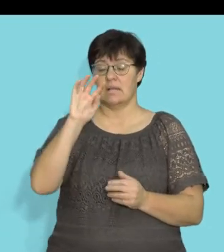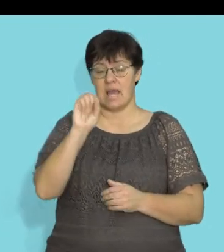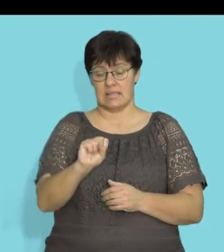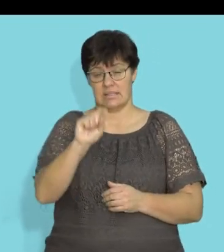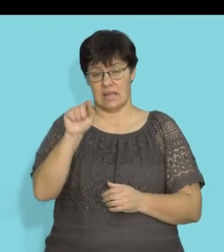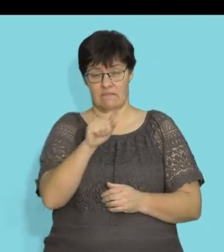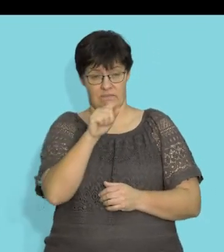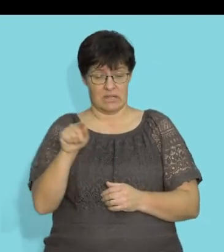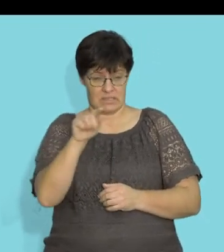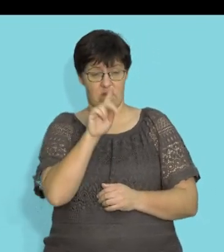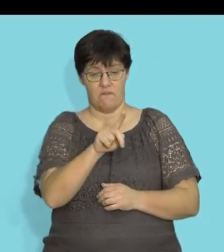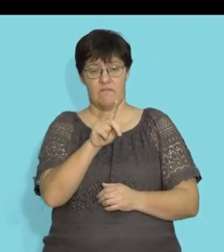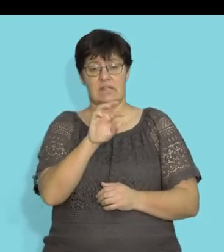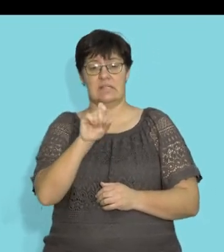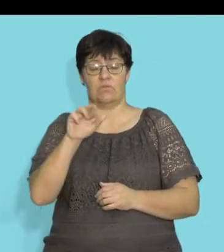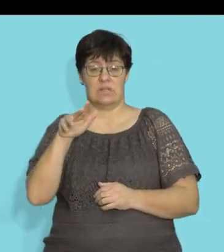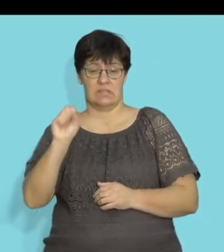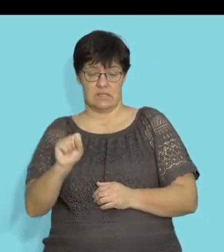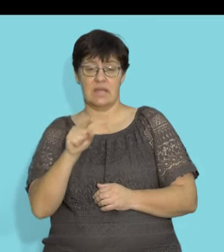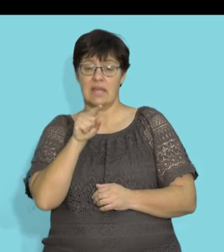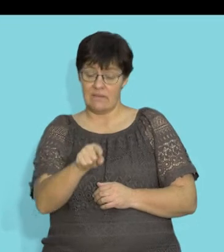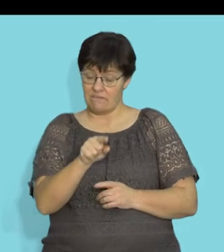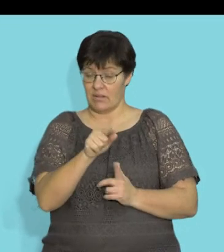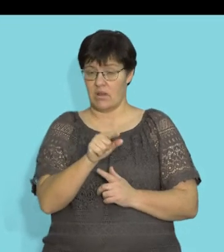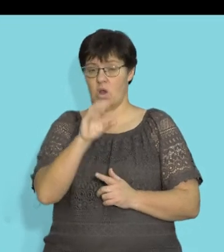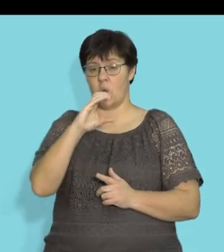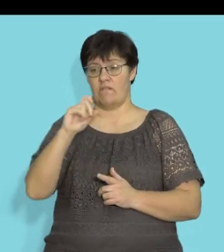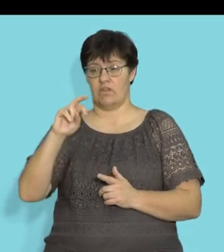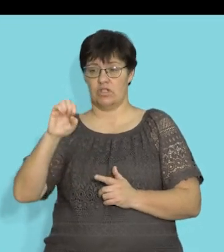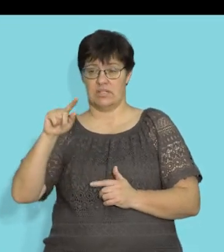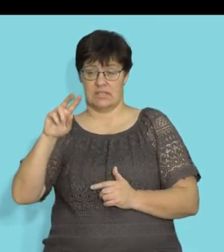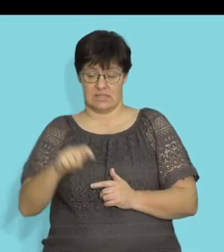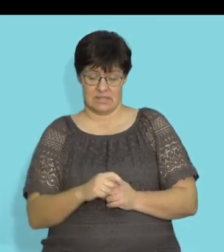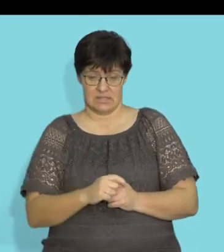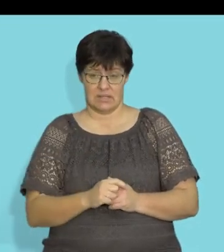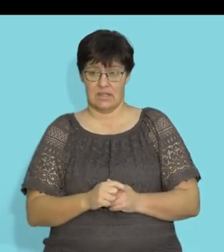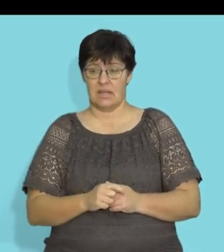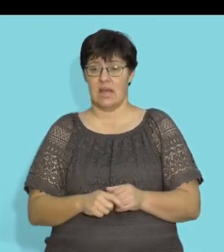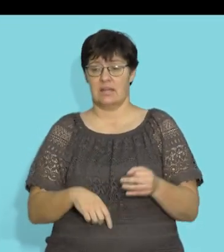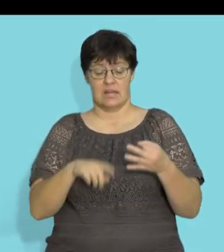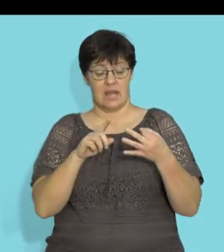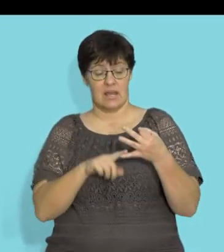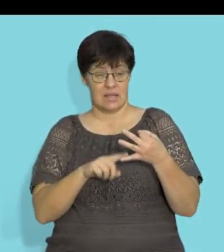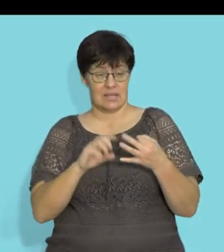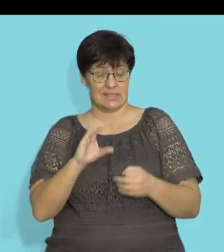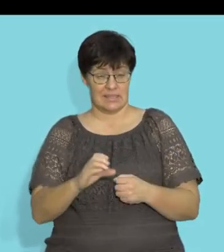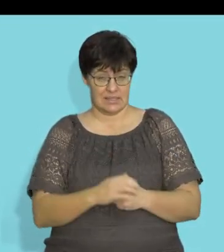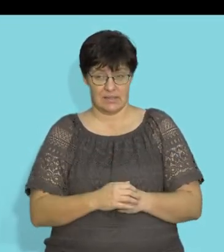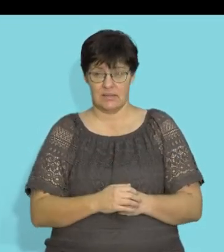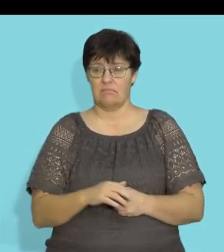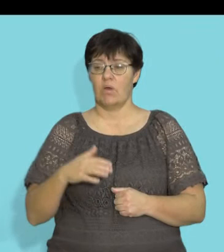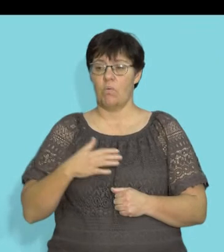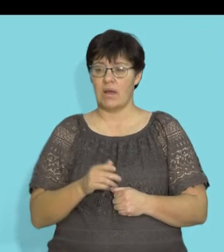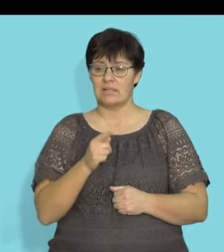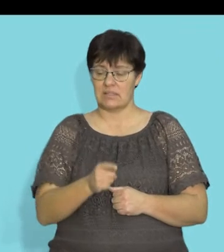sum to infinity of the series if the series is convergent. And hence, for number C, we